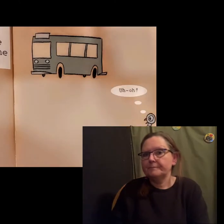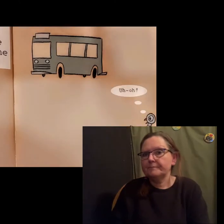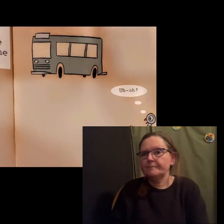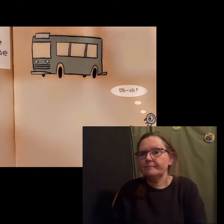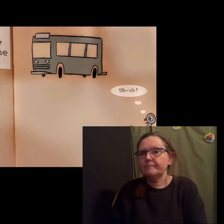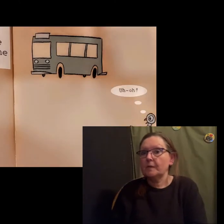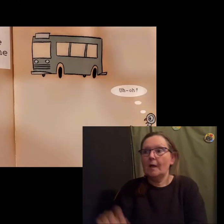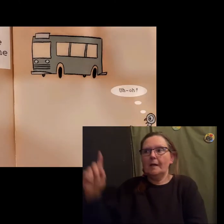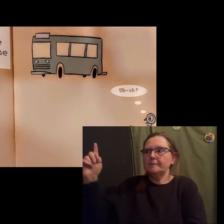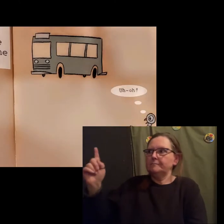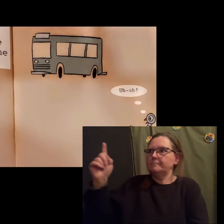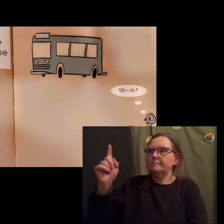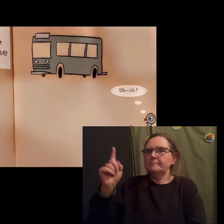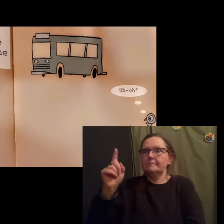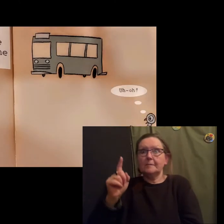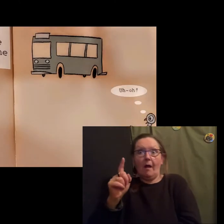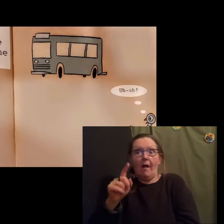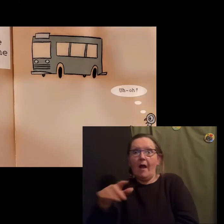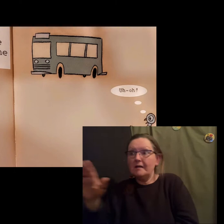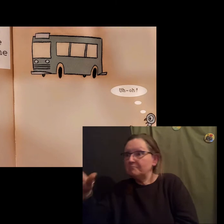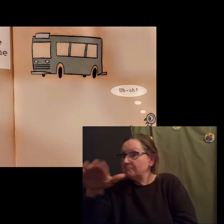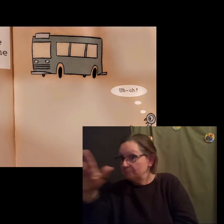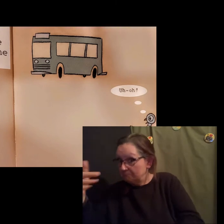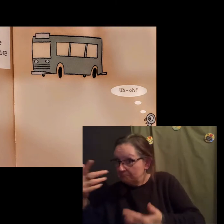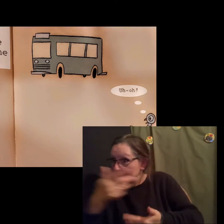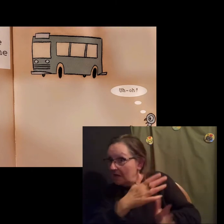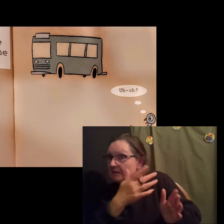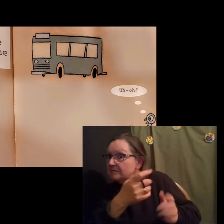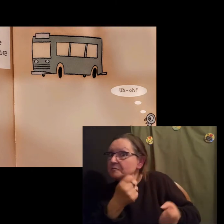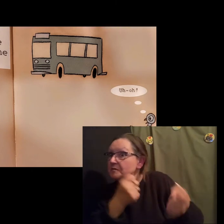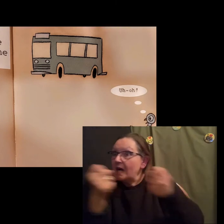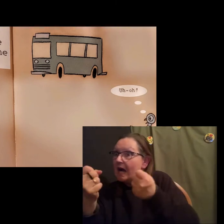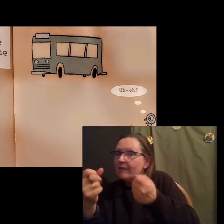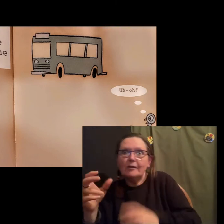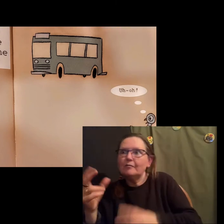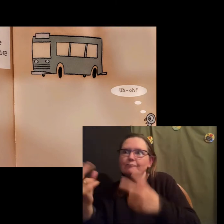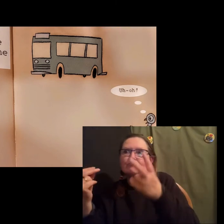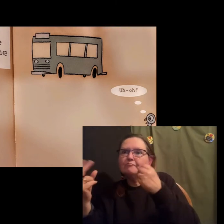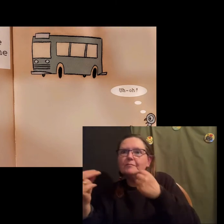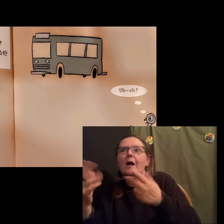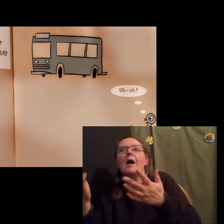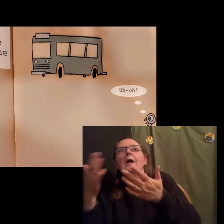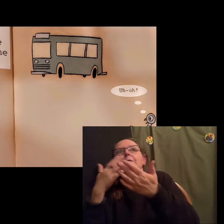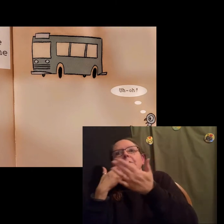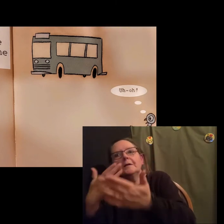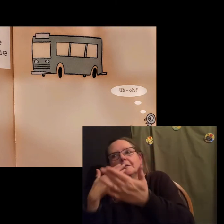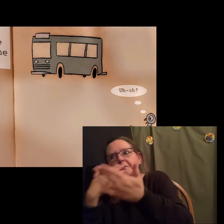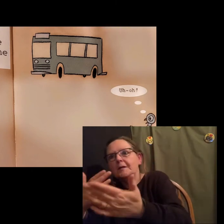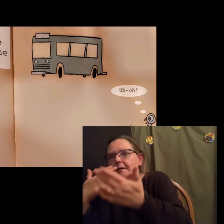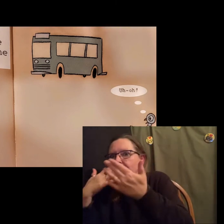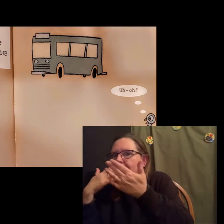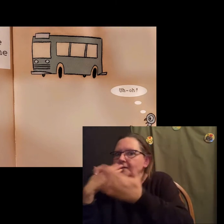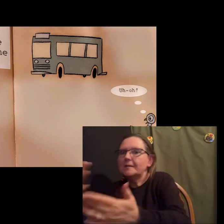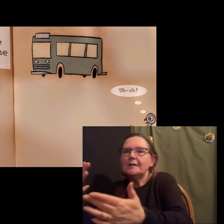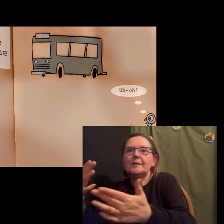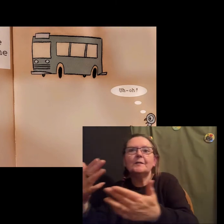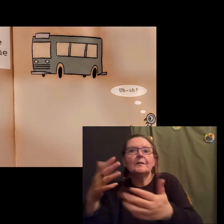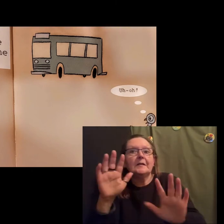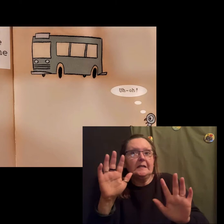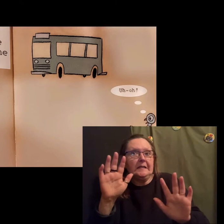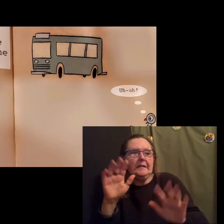I'm back. You didn't let the pigeon drive the bus, did you? Mm-mm. Great. Thanks a lot.